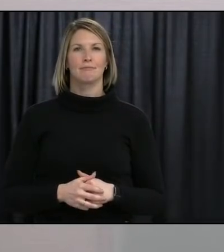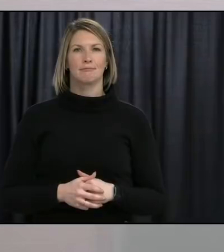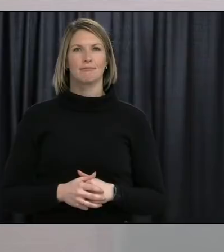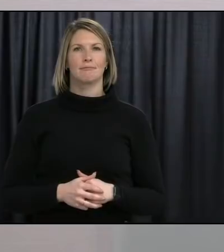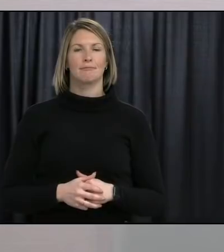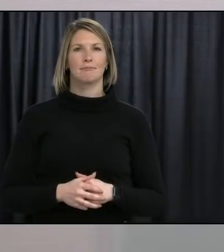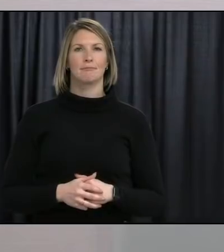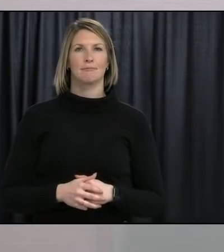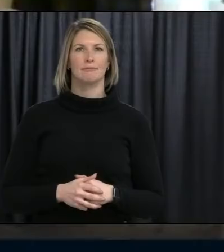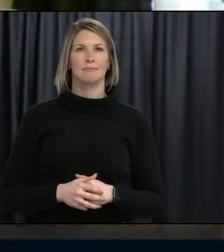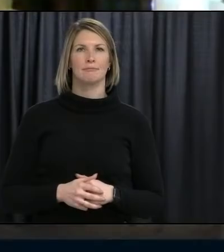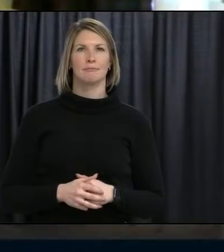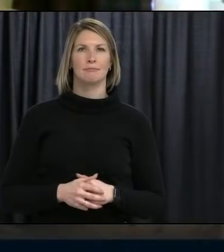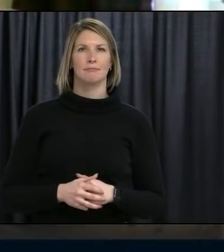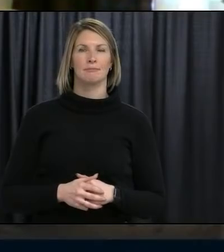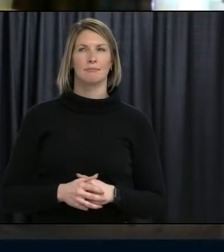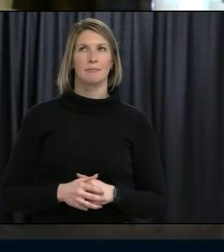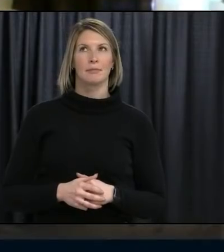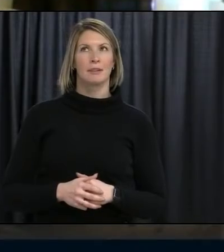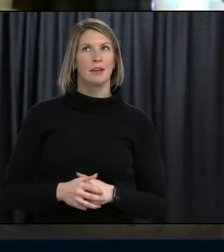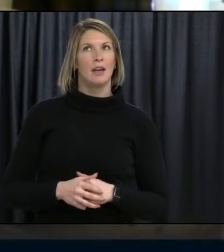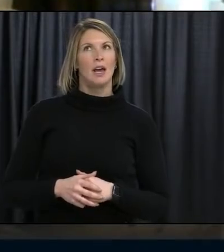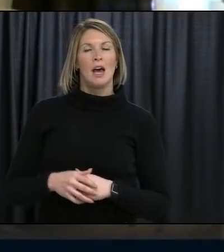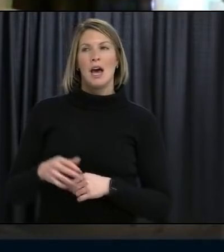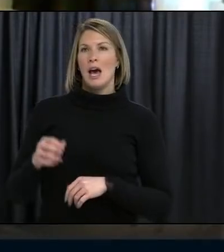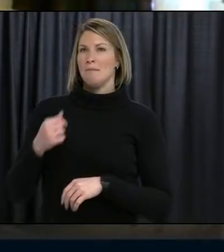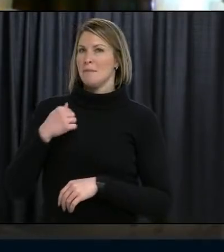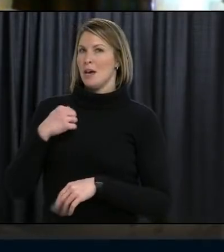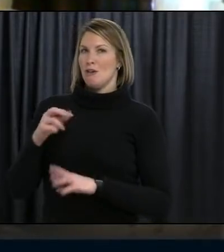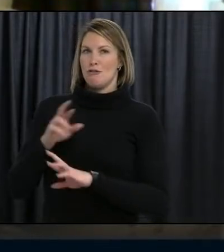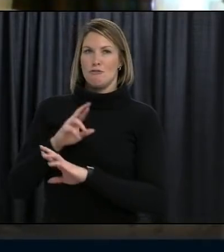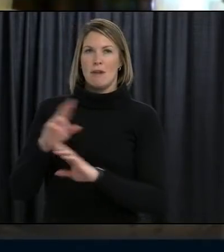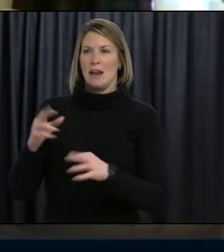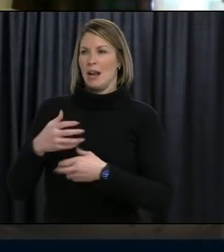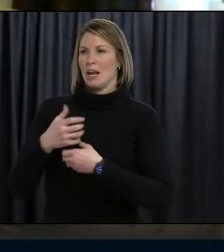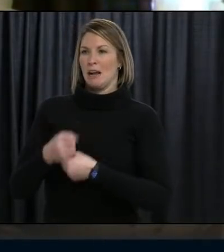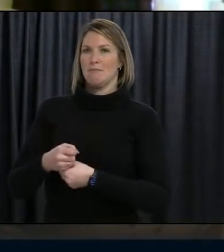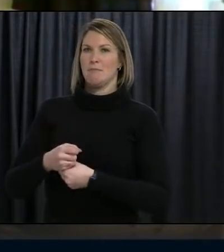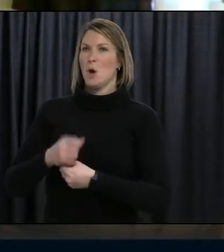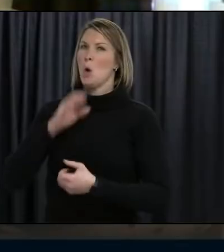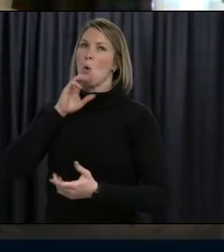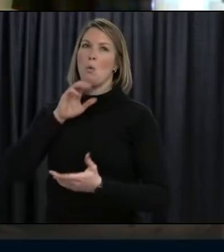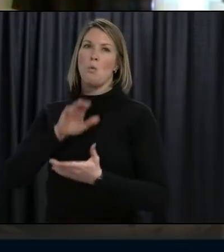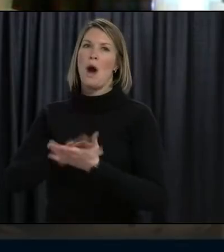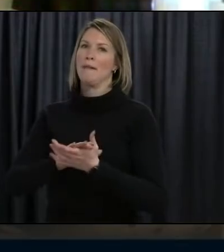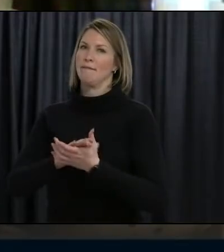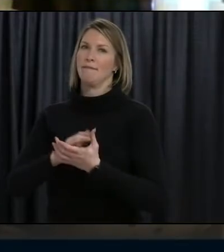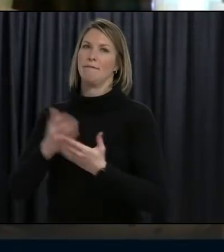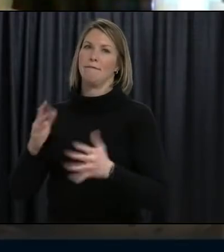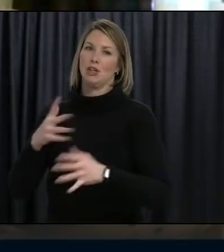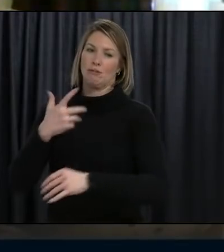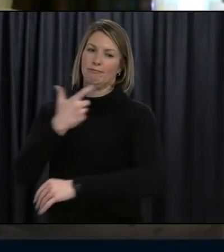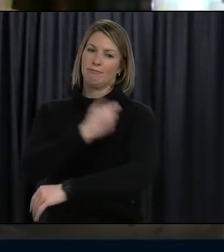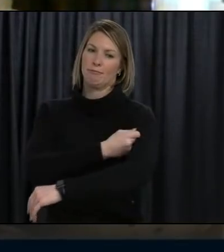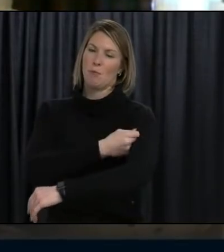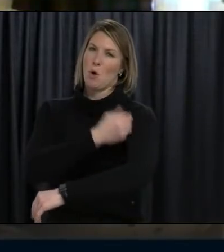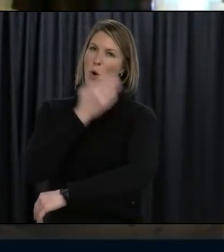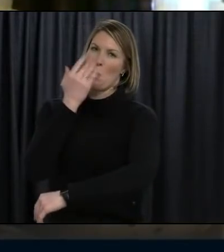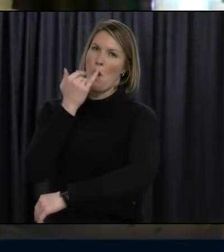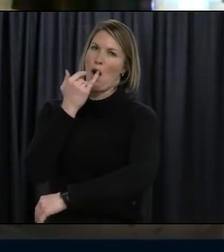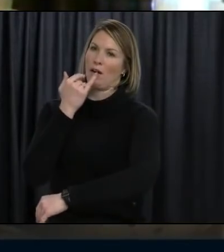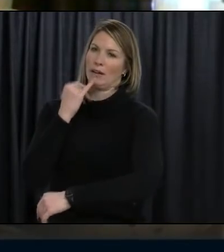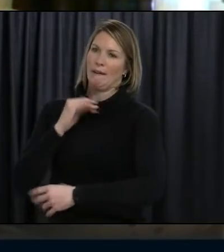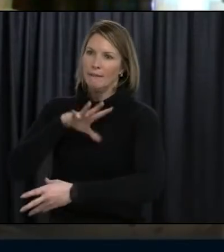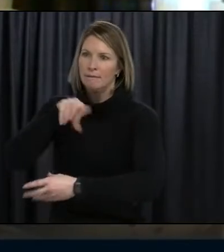And Barb, that's not to say that we don't have confidence in the vaccine. Of course, my wife has had the vaccine as a frontline COVID worker, and I've got